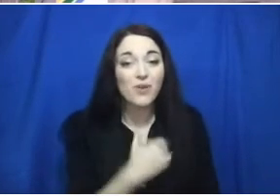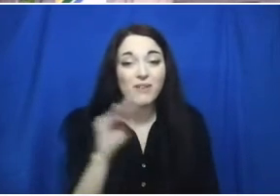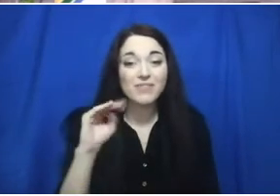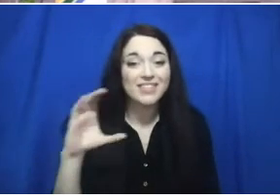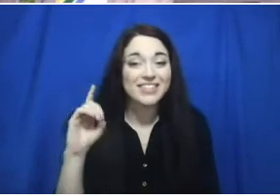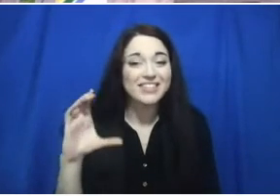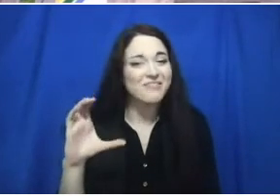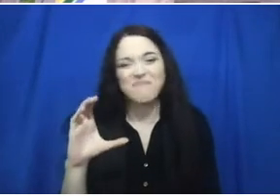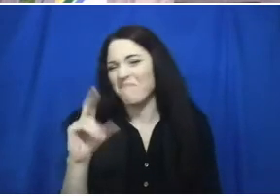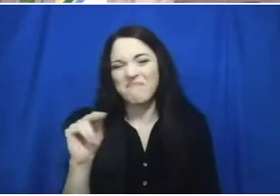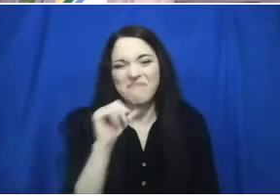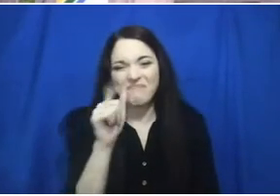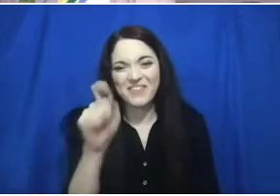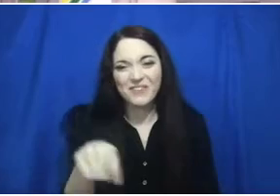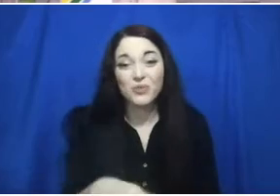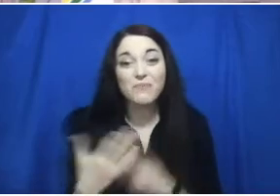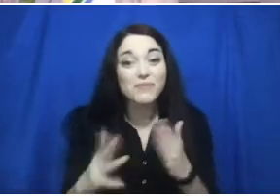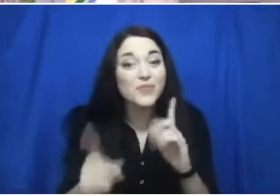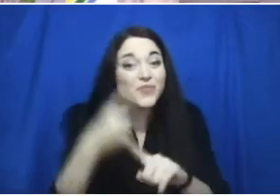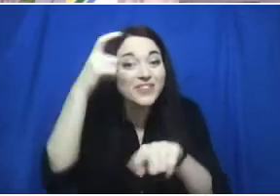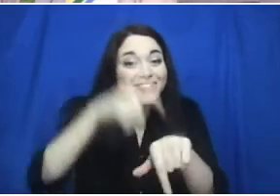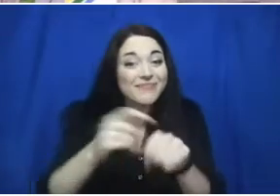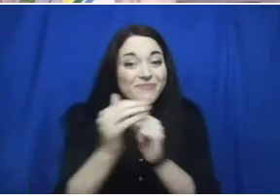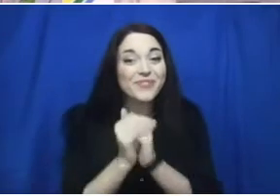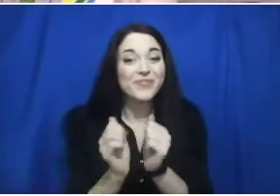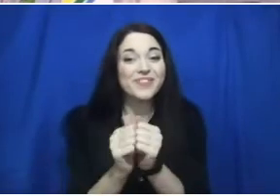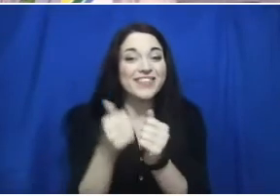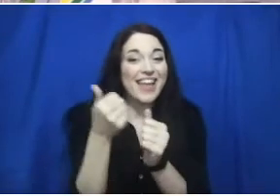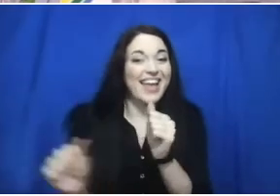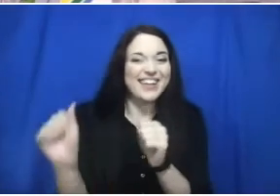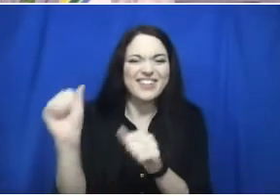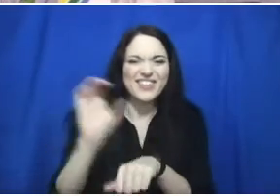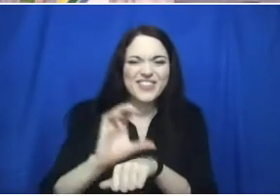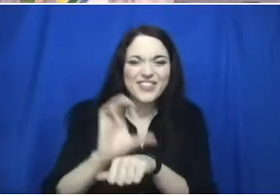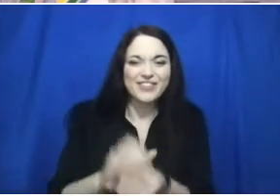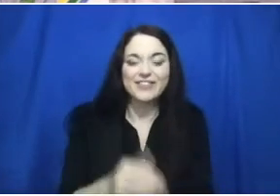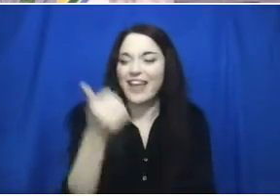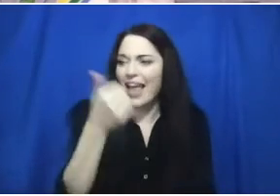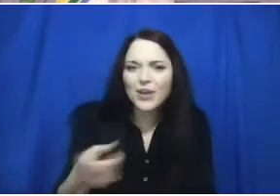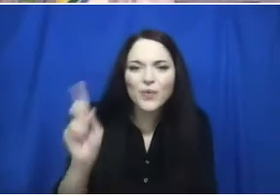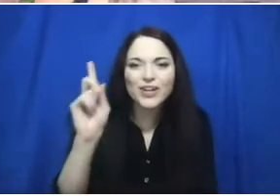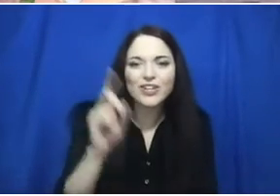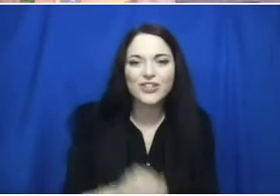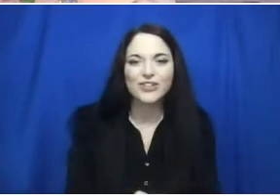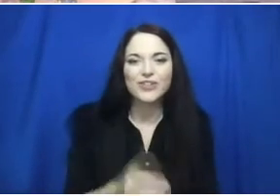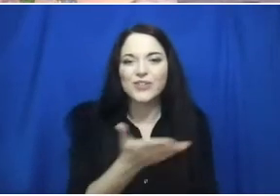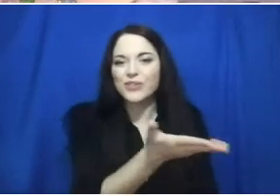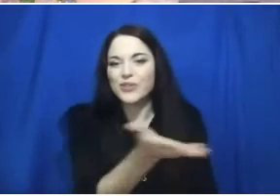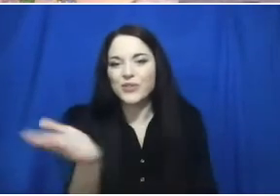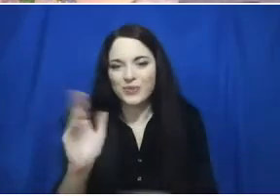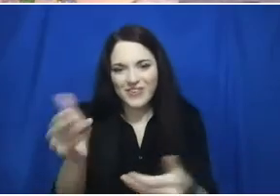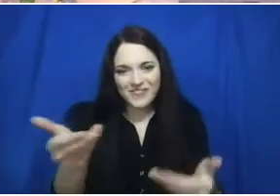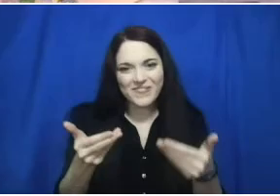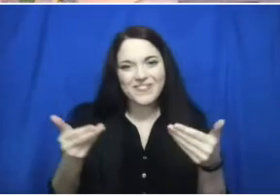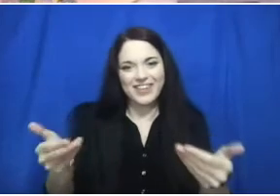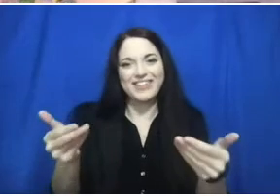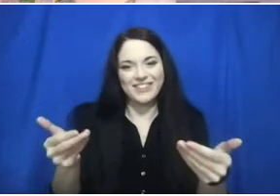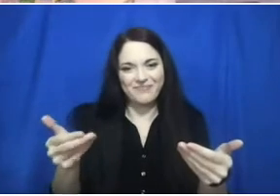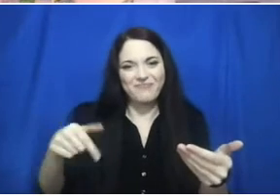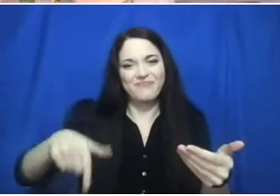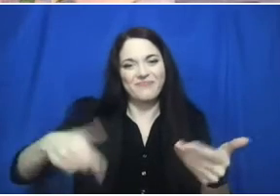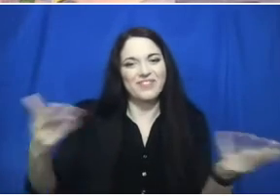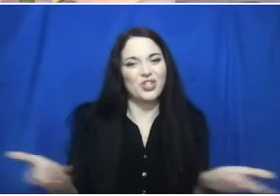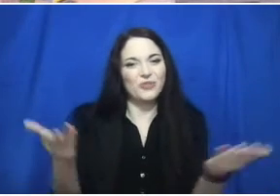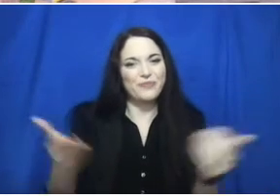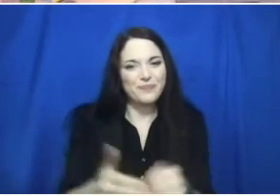fact, this could be your first time to worship with any church anywhere. You are invited to this table.